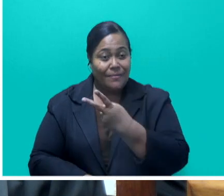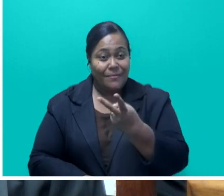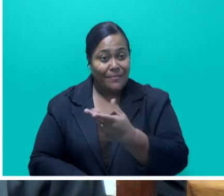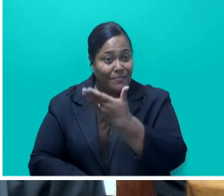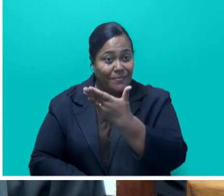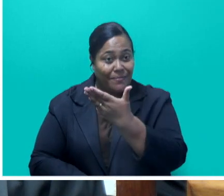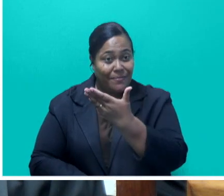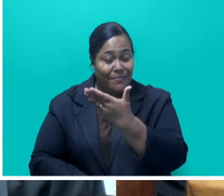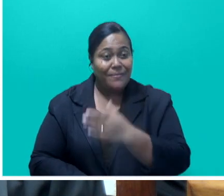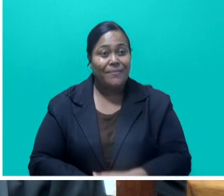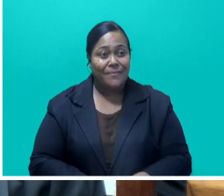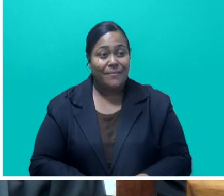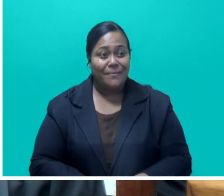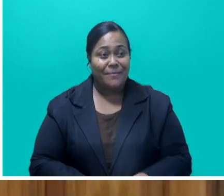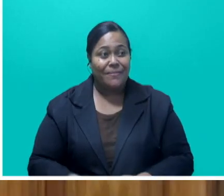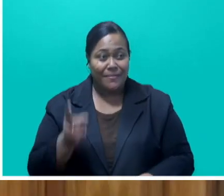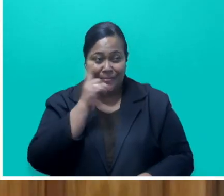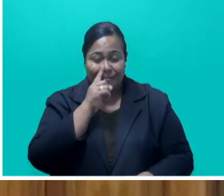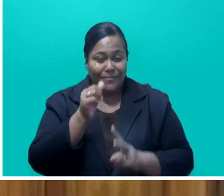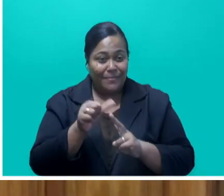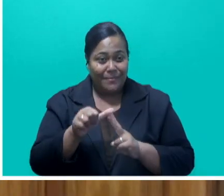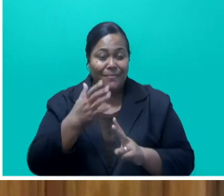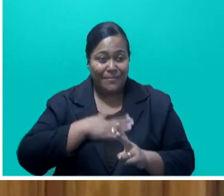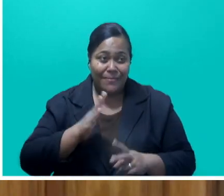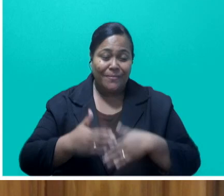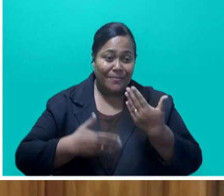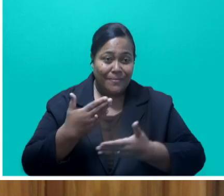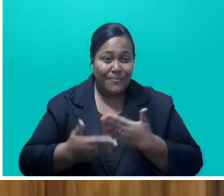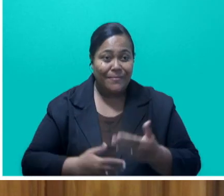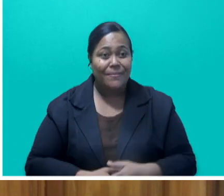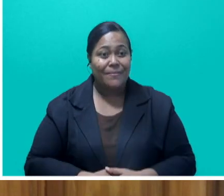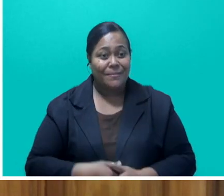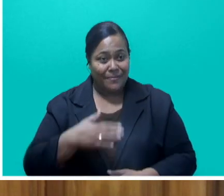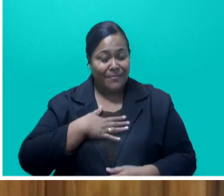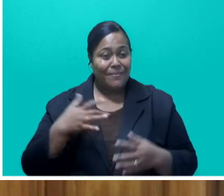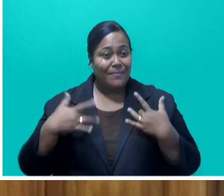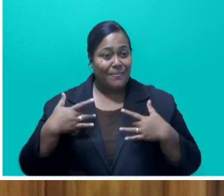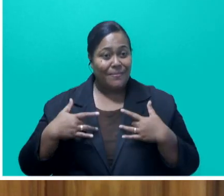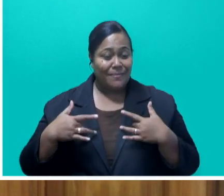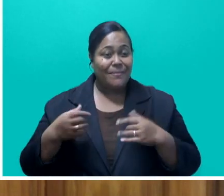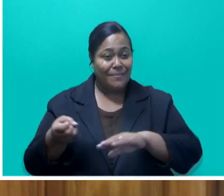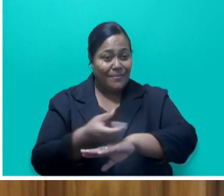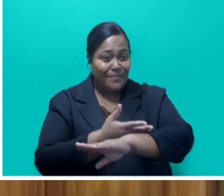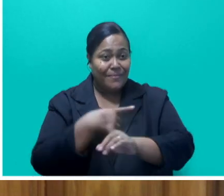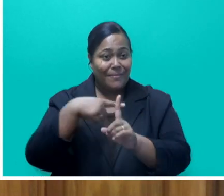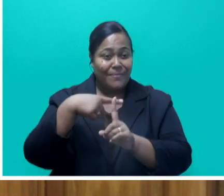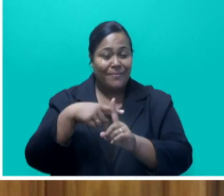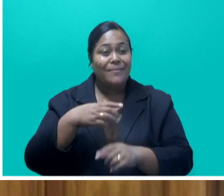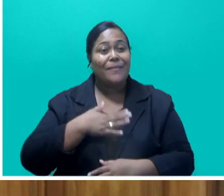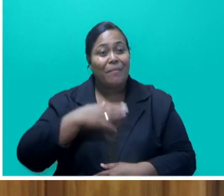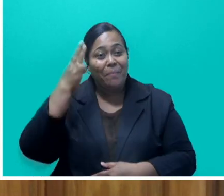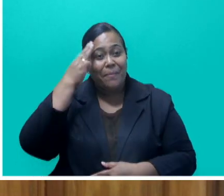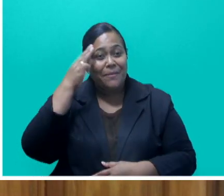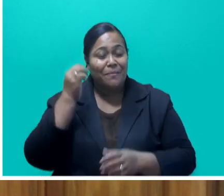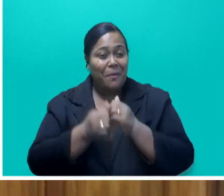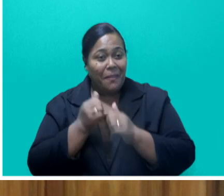There are also two people that I also wish to mention who have an impact on my life. They were my maternal uncle, the late Mr.